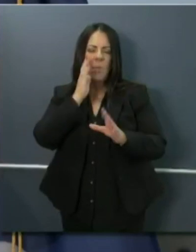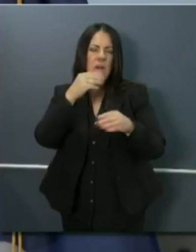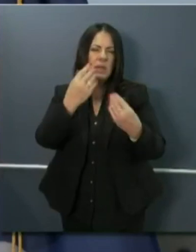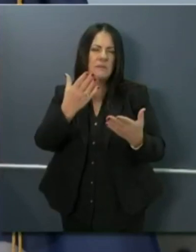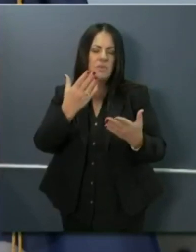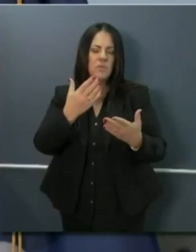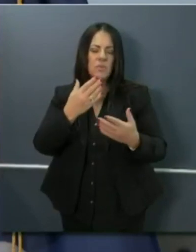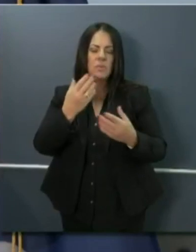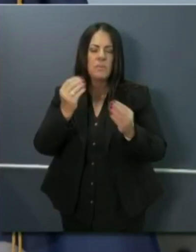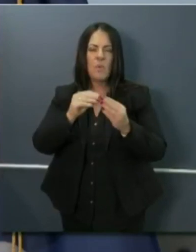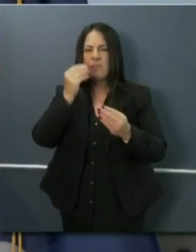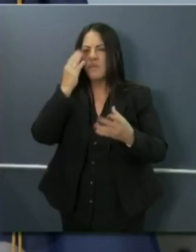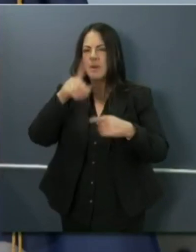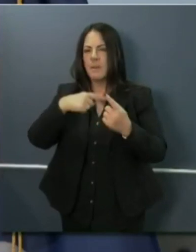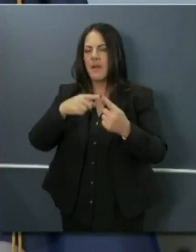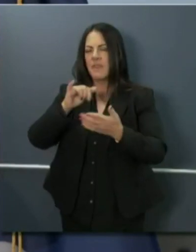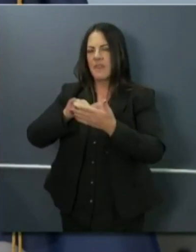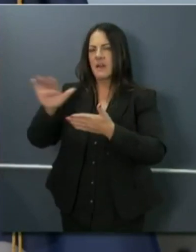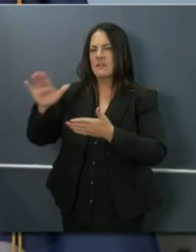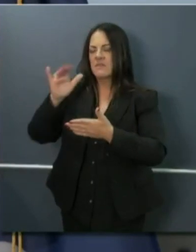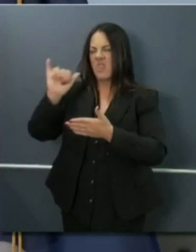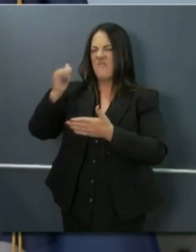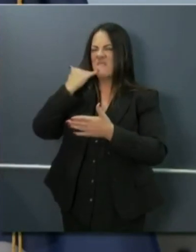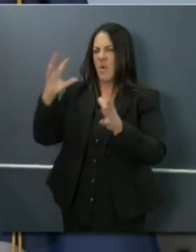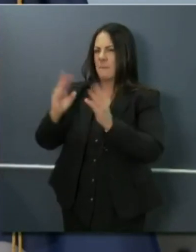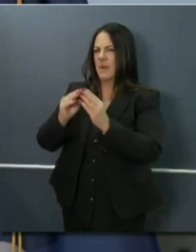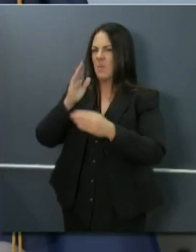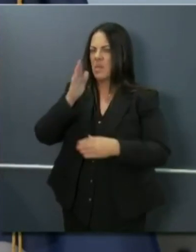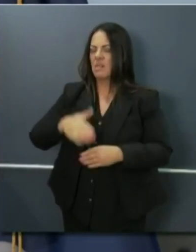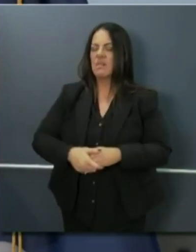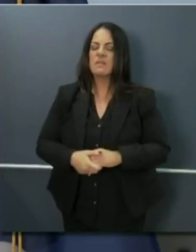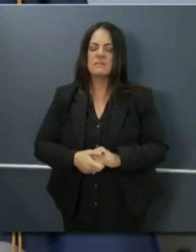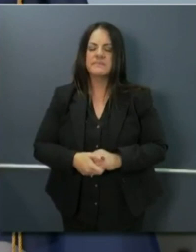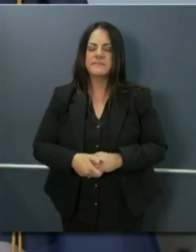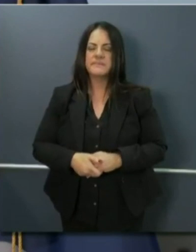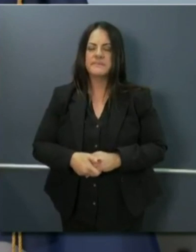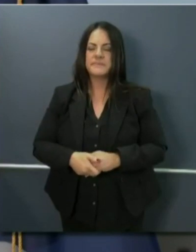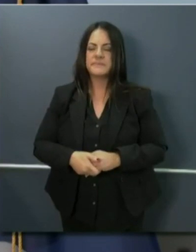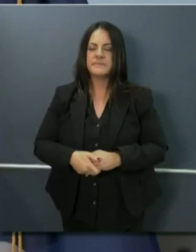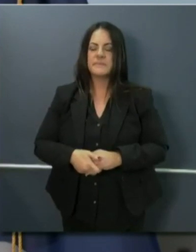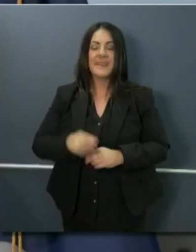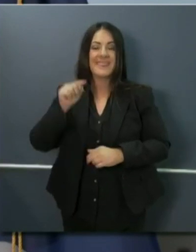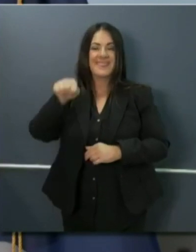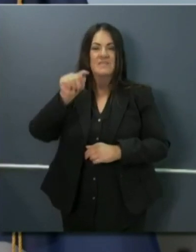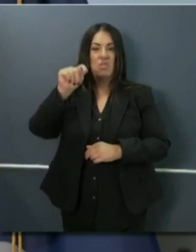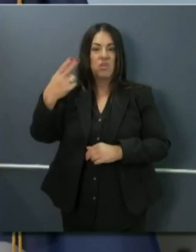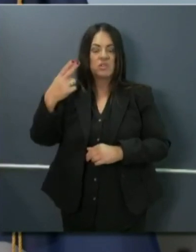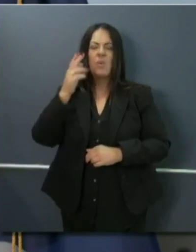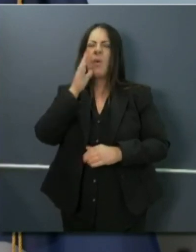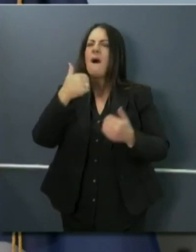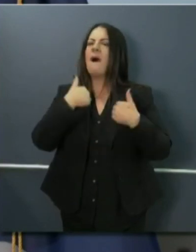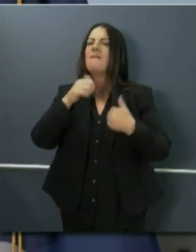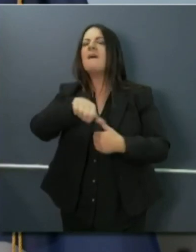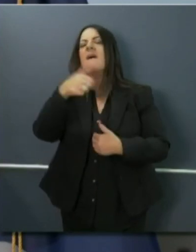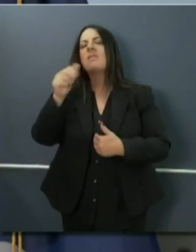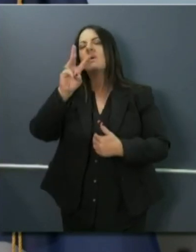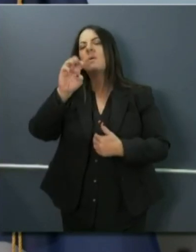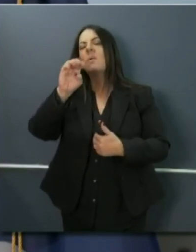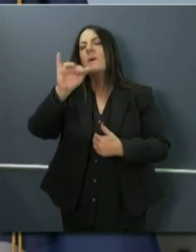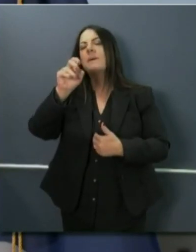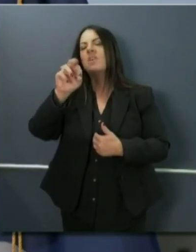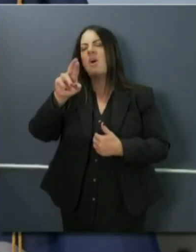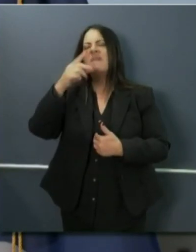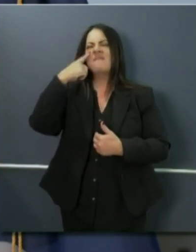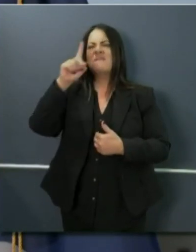call this afternoon. And by the way, on Thursday, we have another webinar specifically related to distance learning